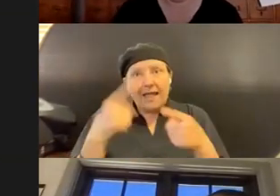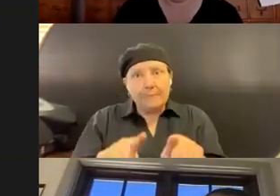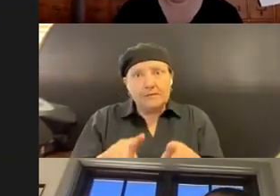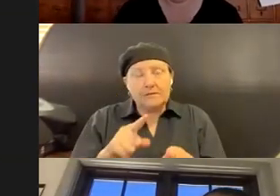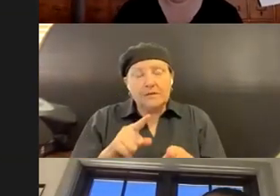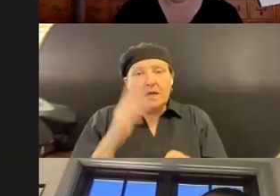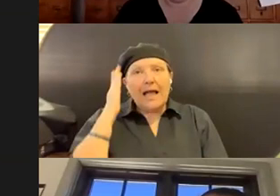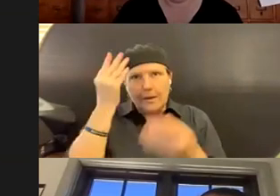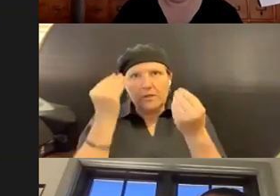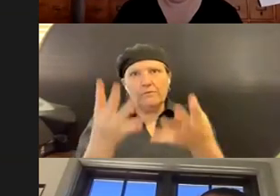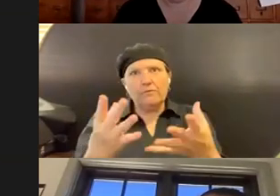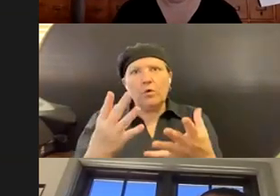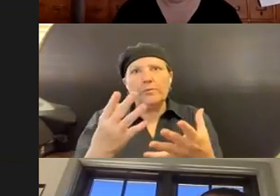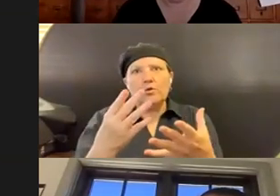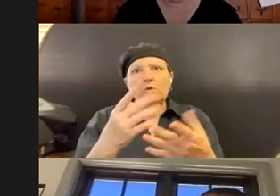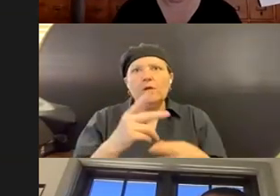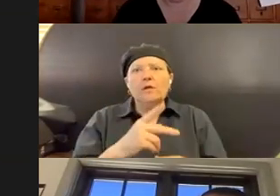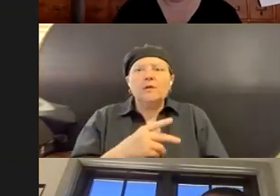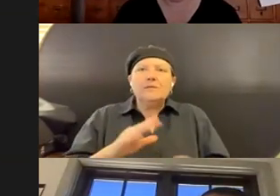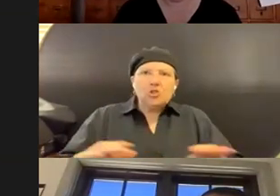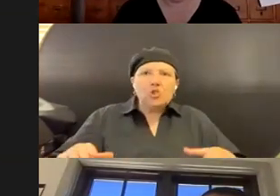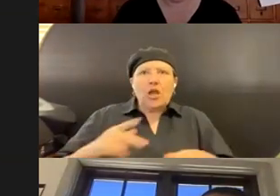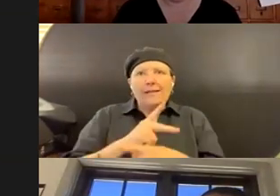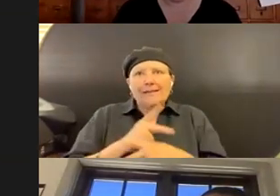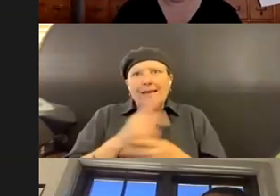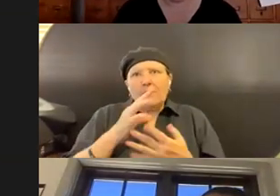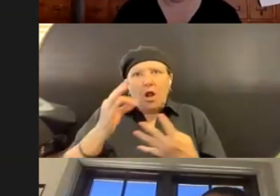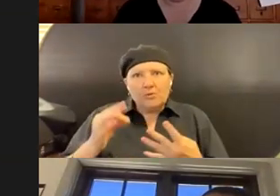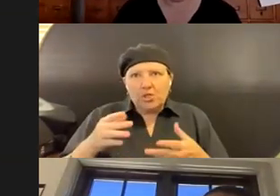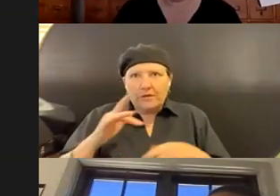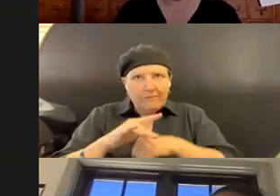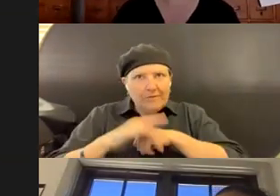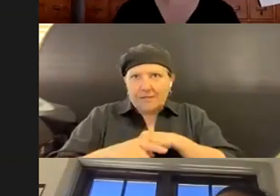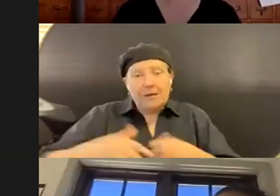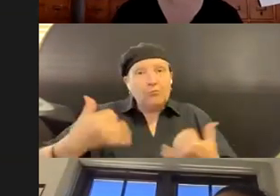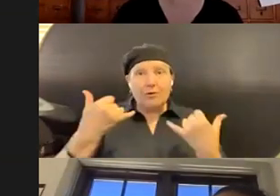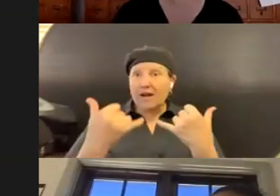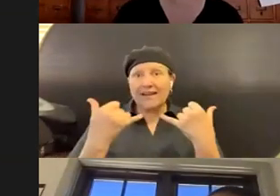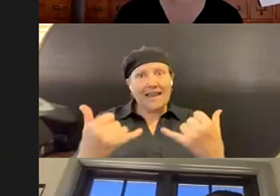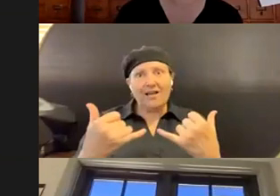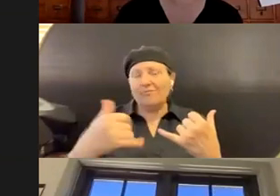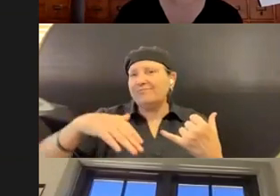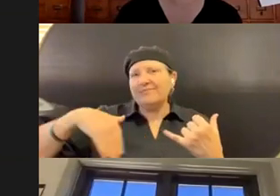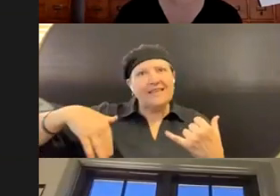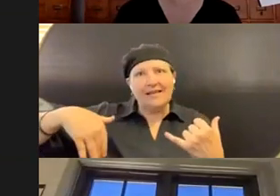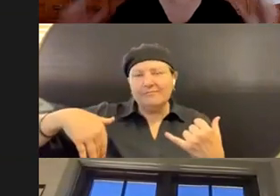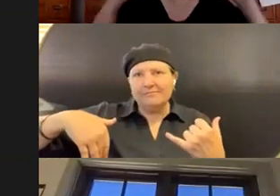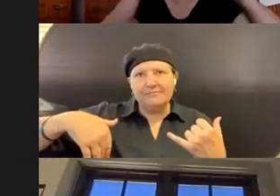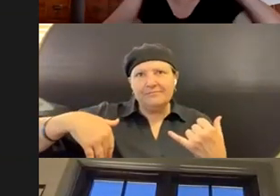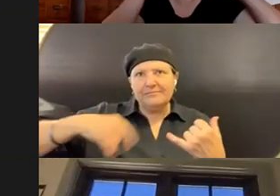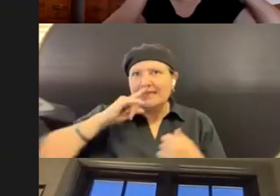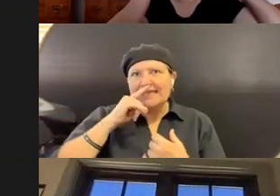available. But at this point, we're not allowed to have children on campus for an extended period of time.